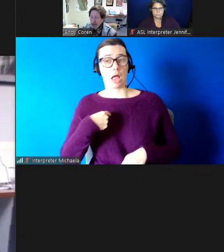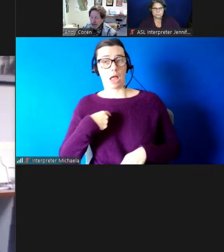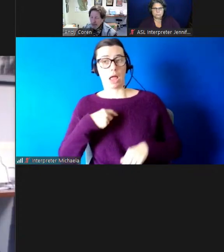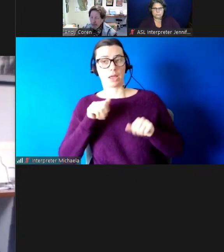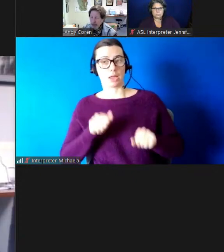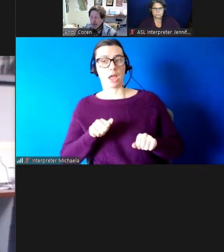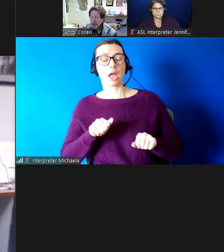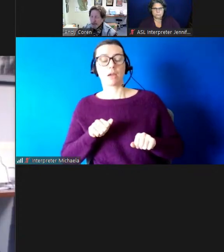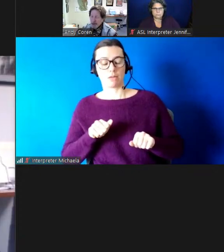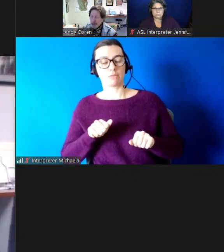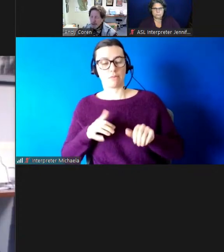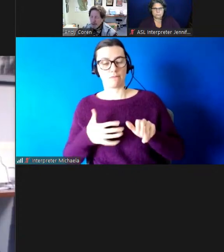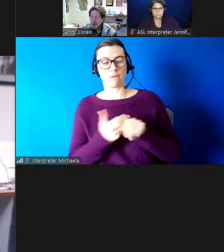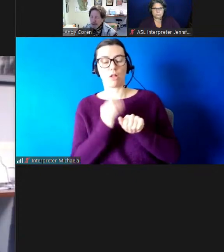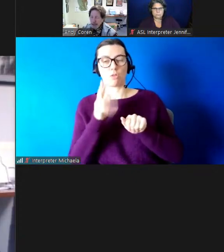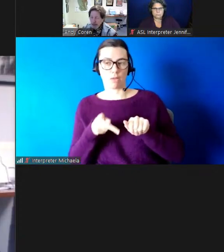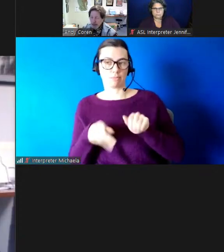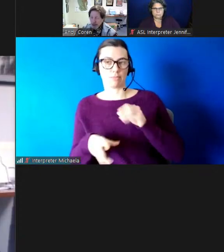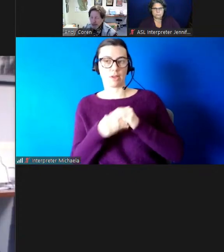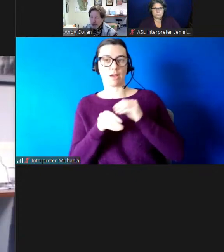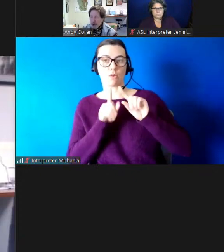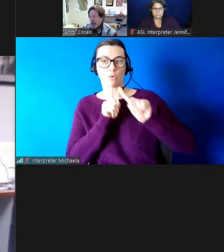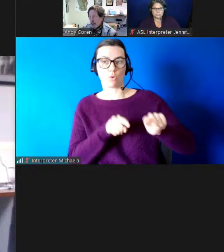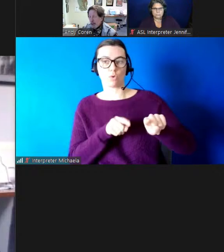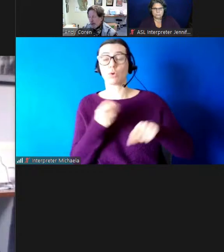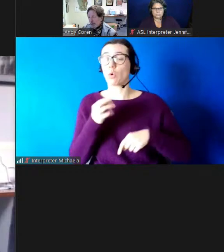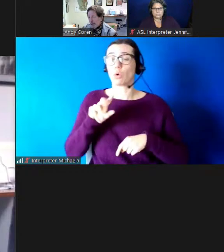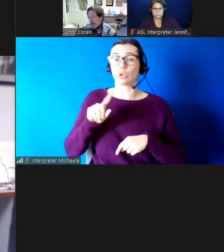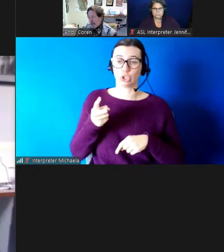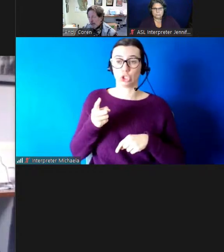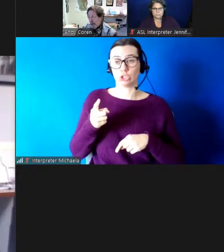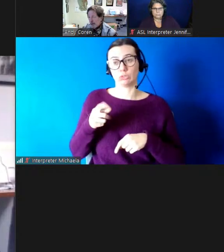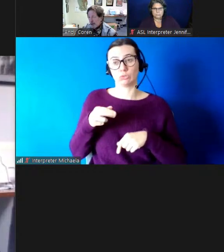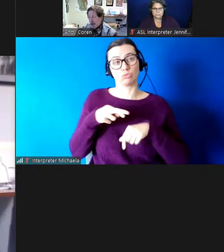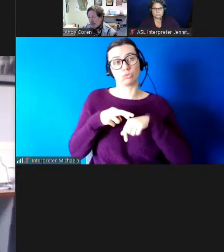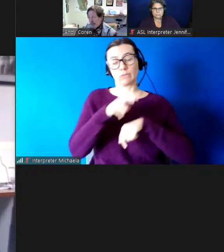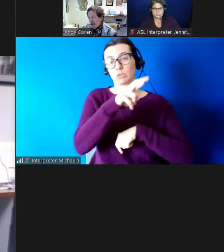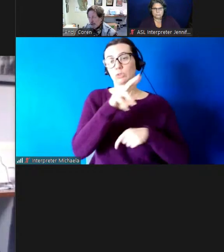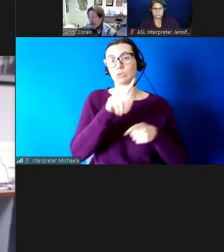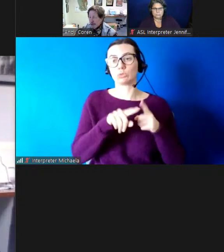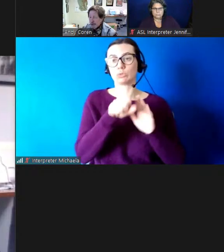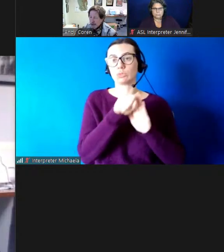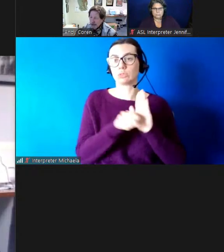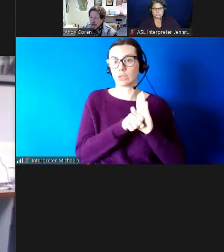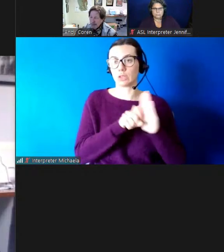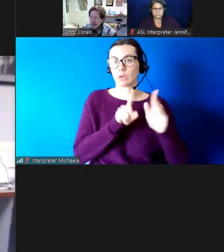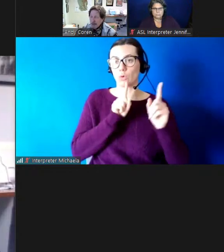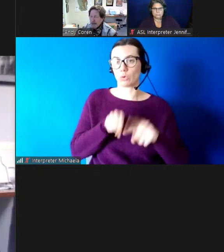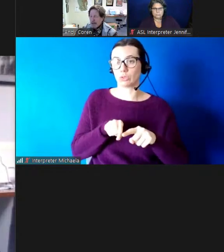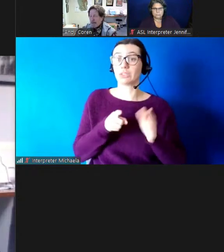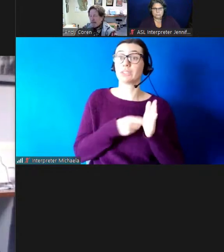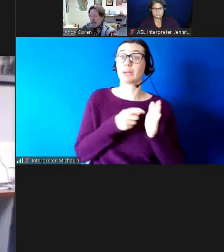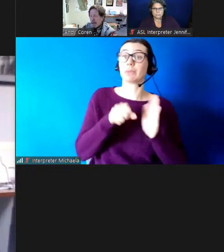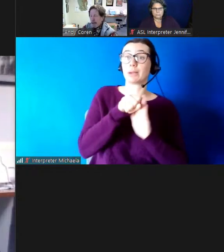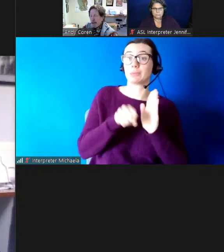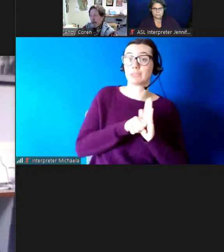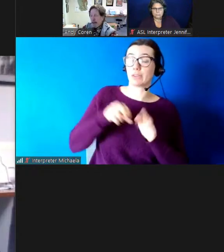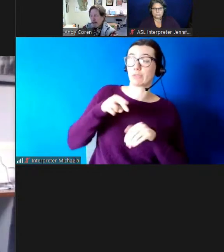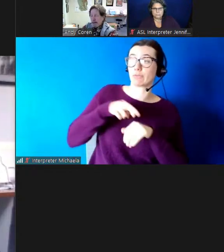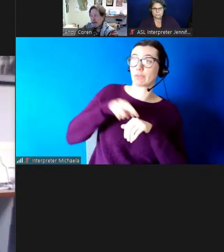refer the general public to the state orders. The state sometimes just defers to the CDC, but makes that